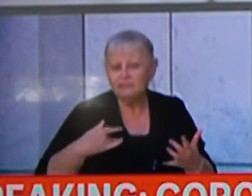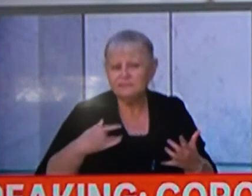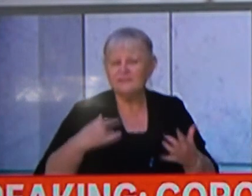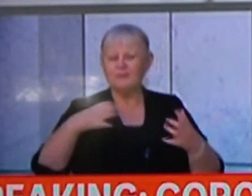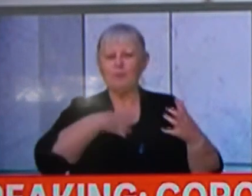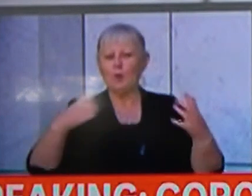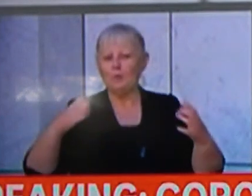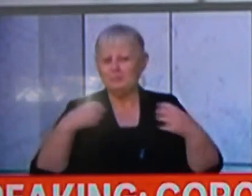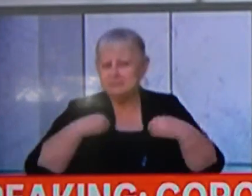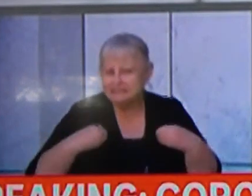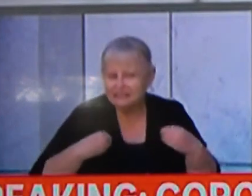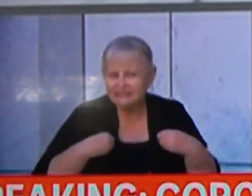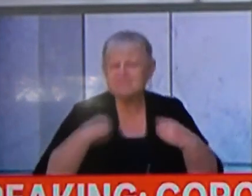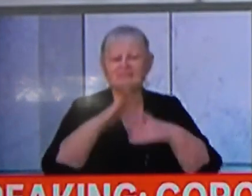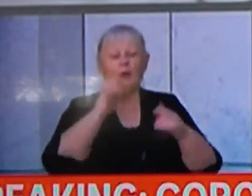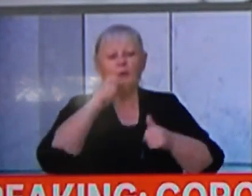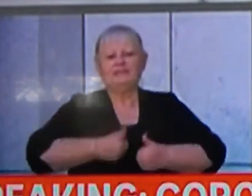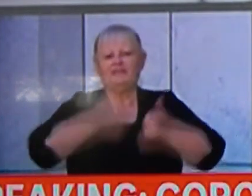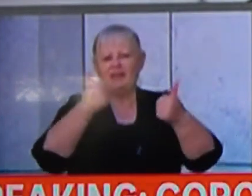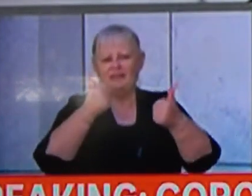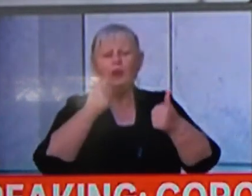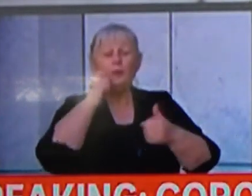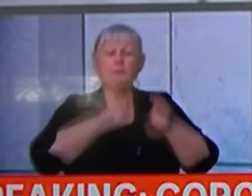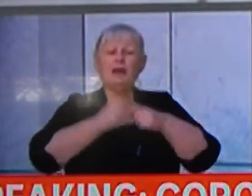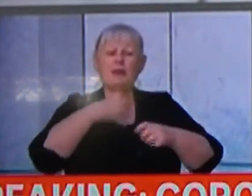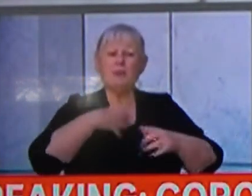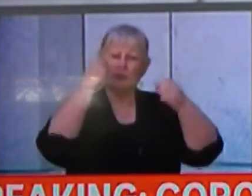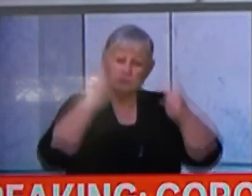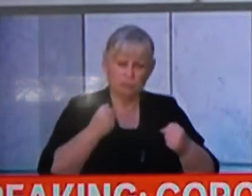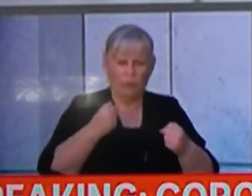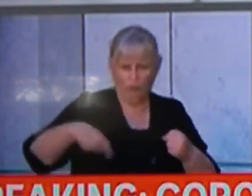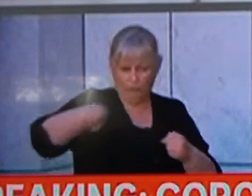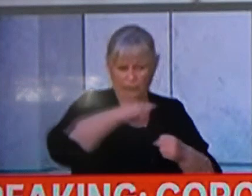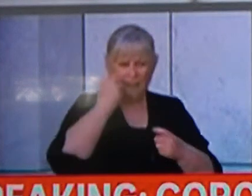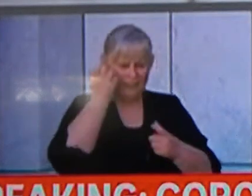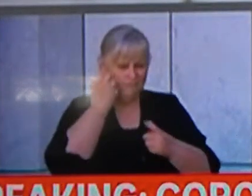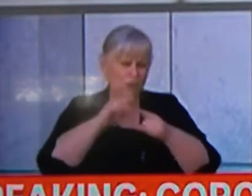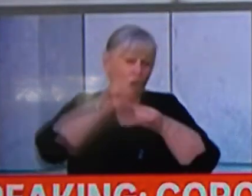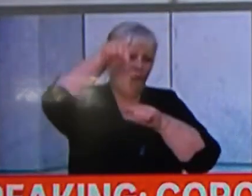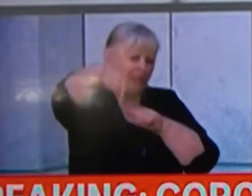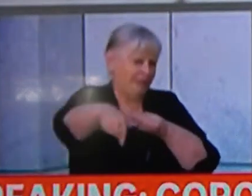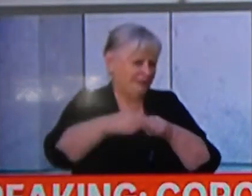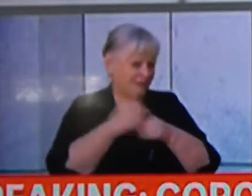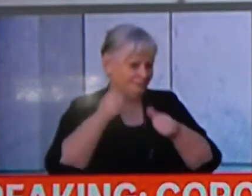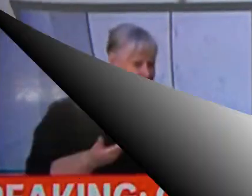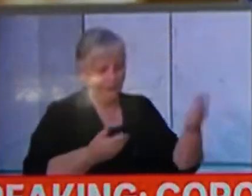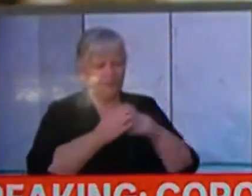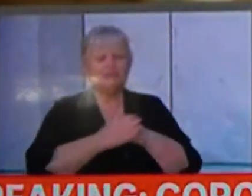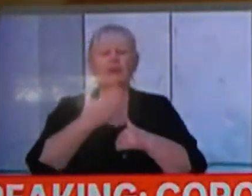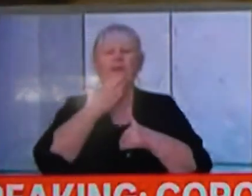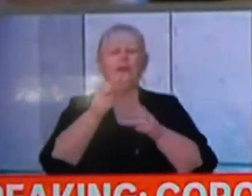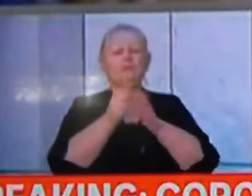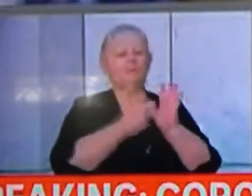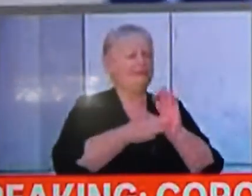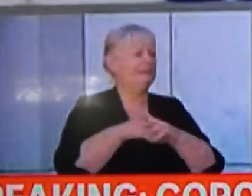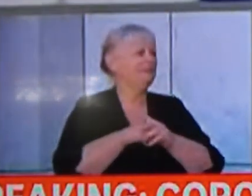be able to preserve, and the stronger we will all be on the other side. Treasurer. Prime